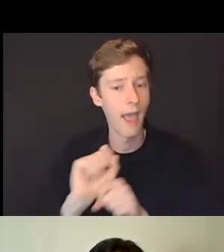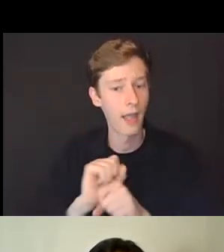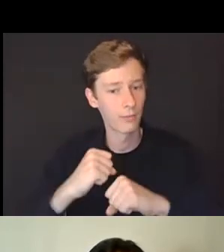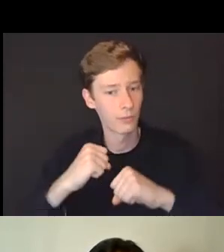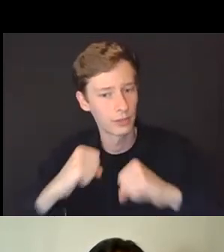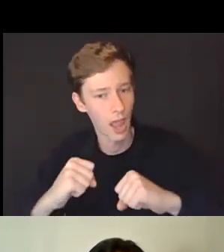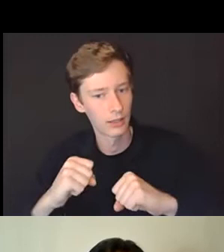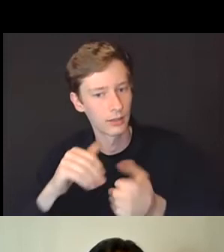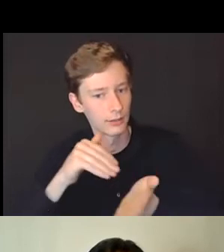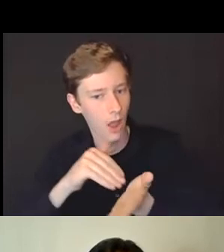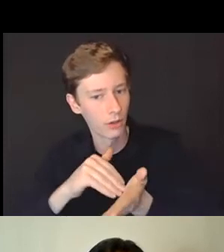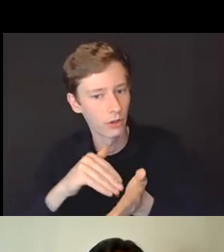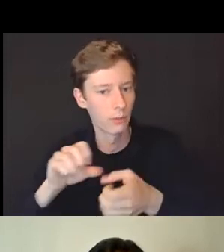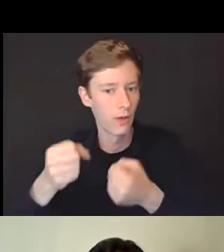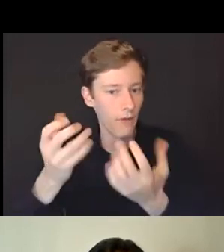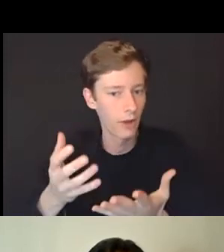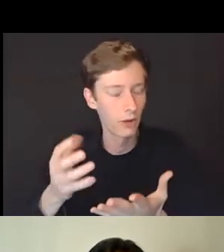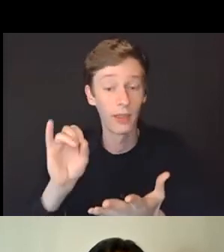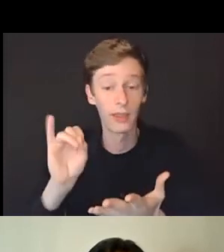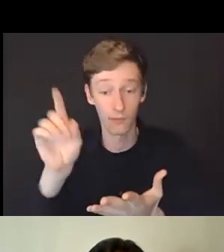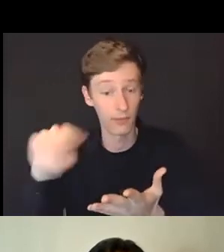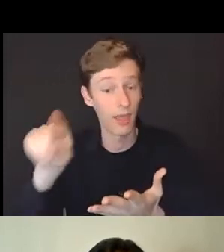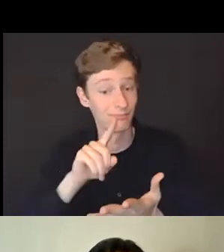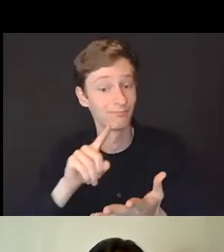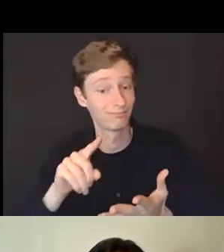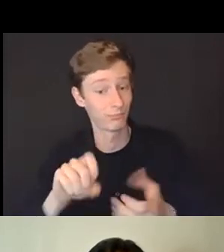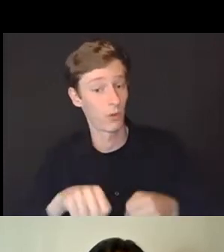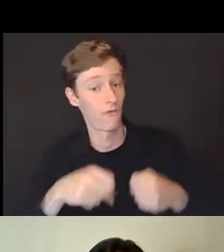do provide an abortion?